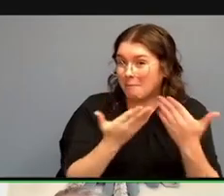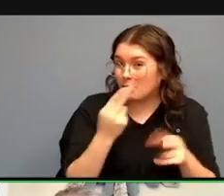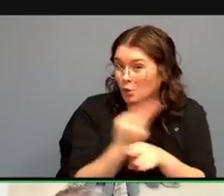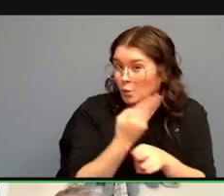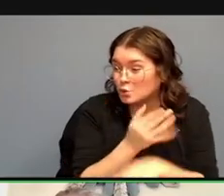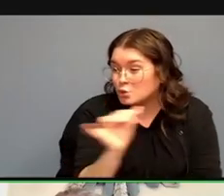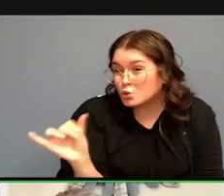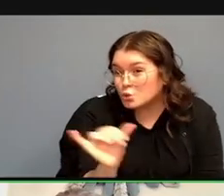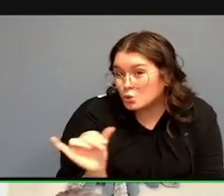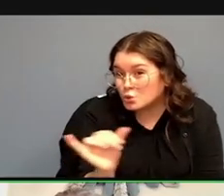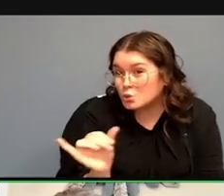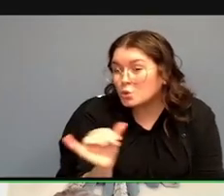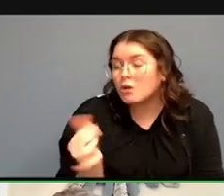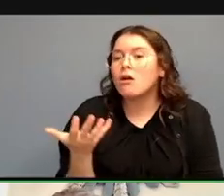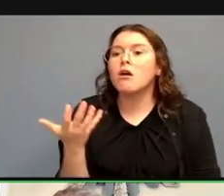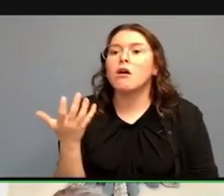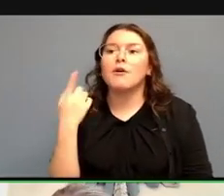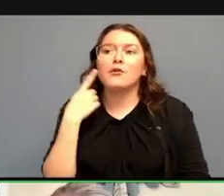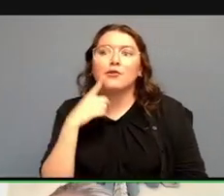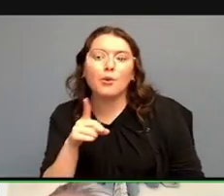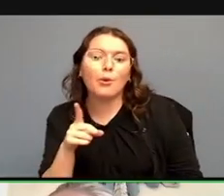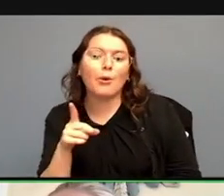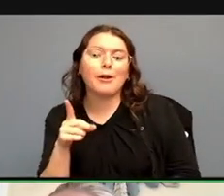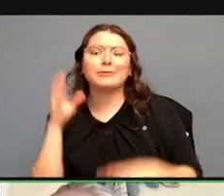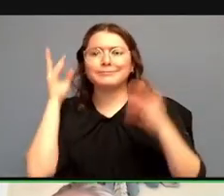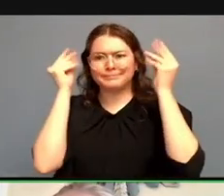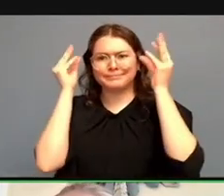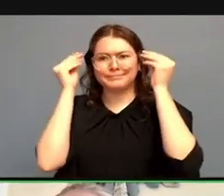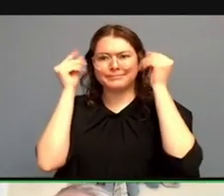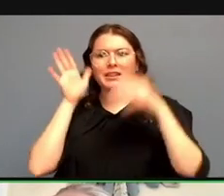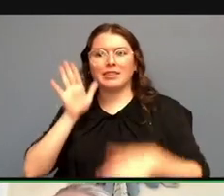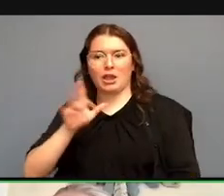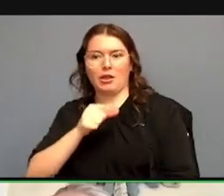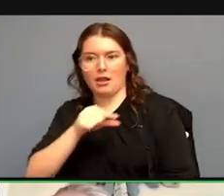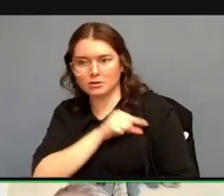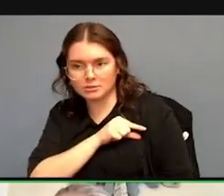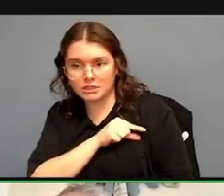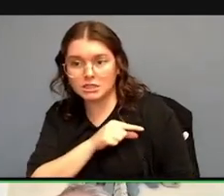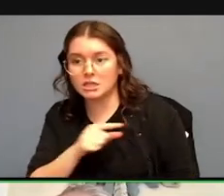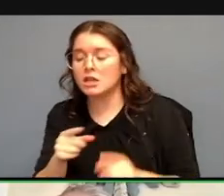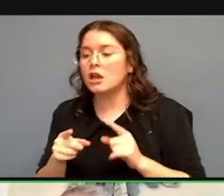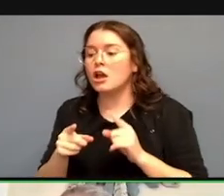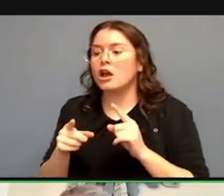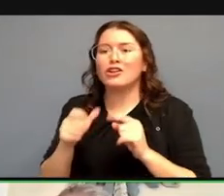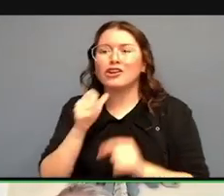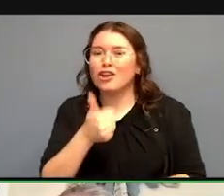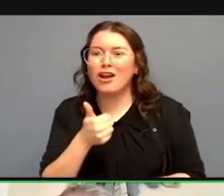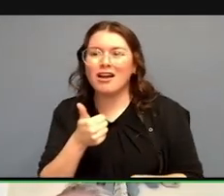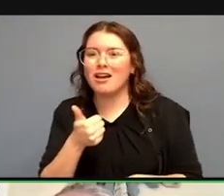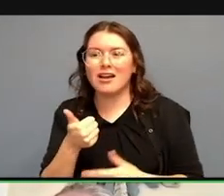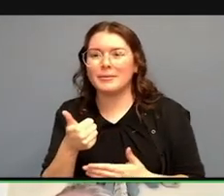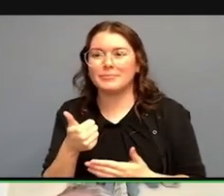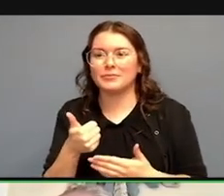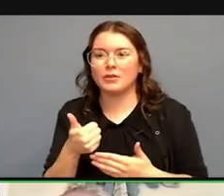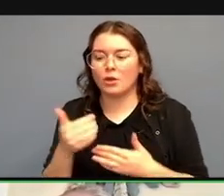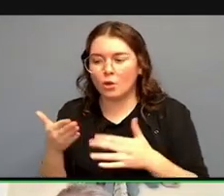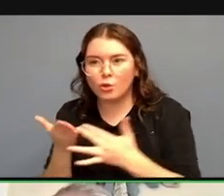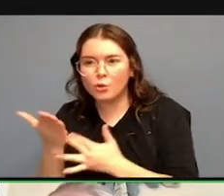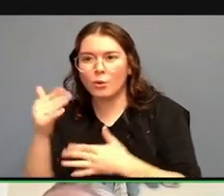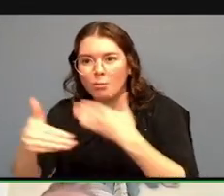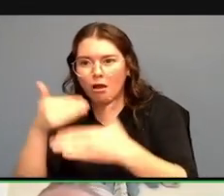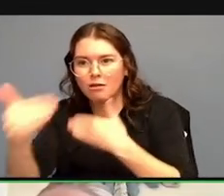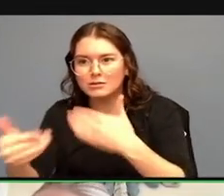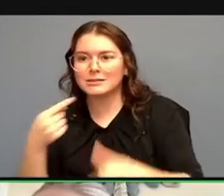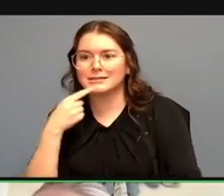to kind of consider eligibility. They're not going to, at the end of this process, say,